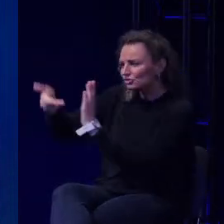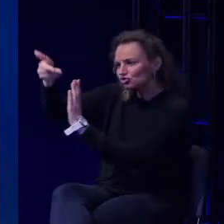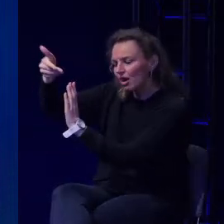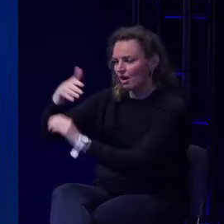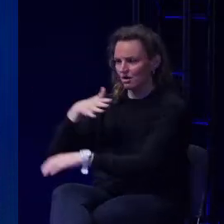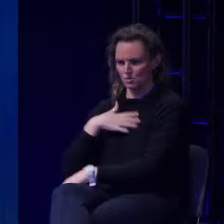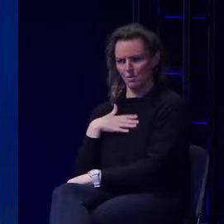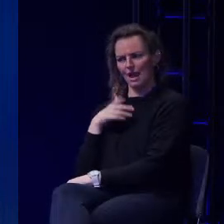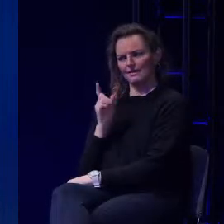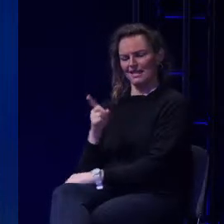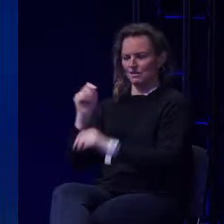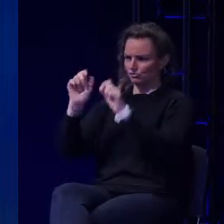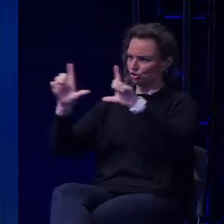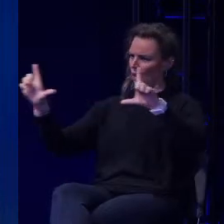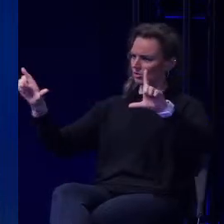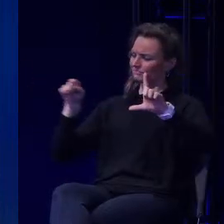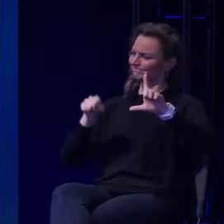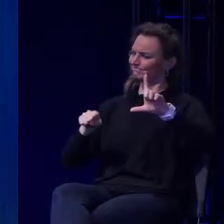And you're thinking